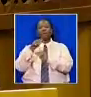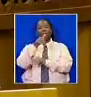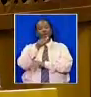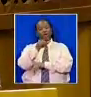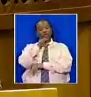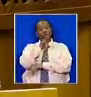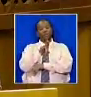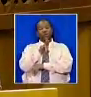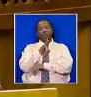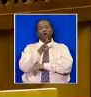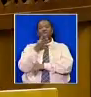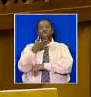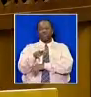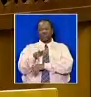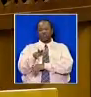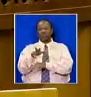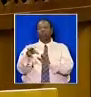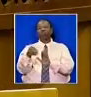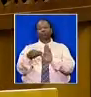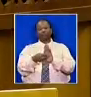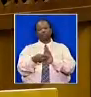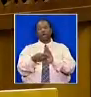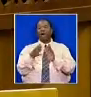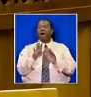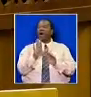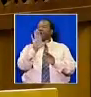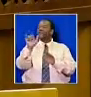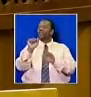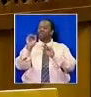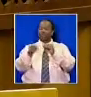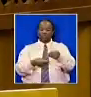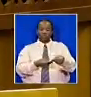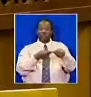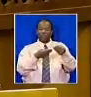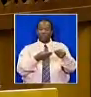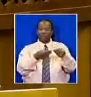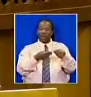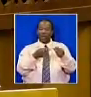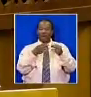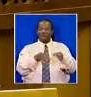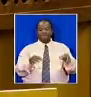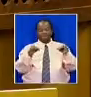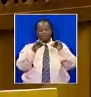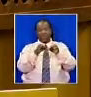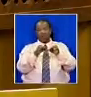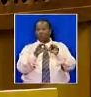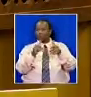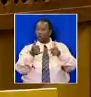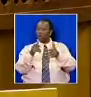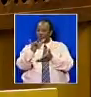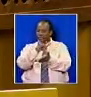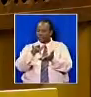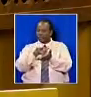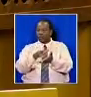adopted the African Charter on the Values and Principles of Decentralization, Local Governance, and Local